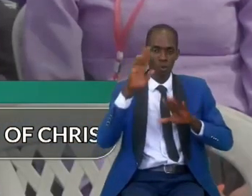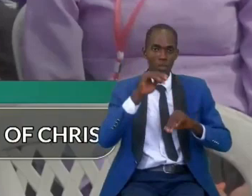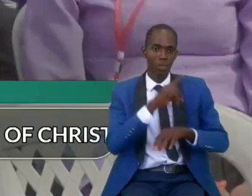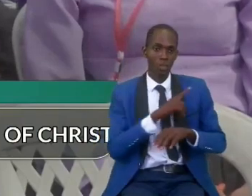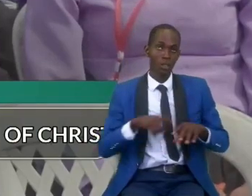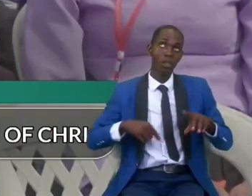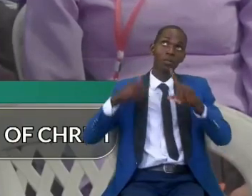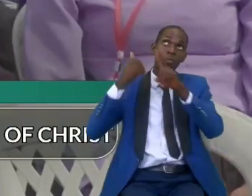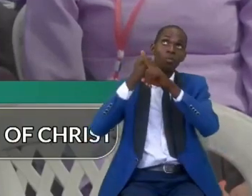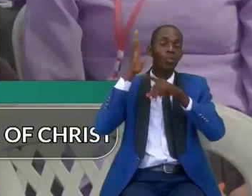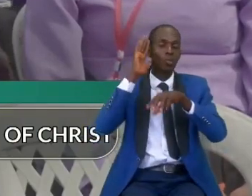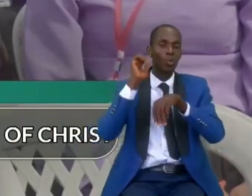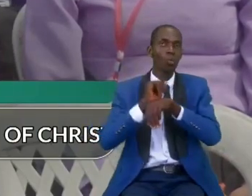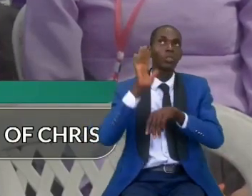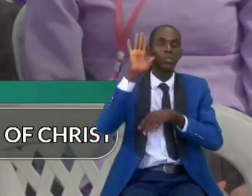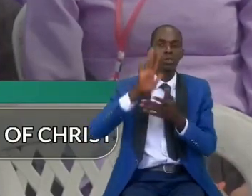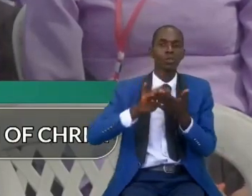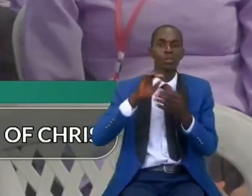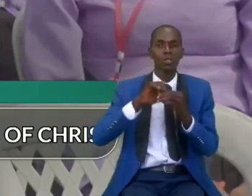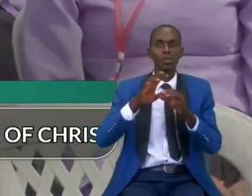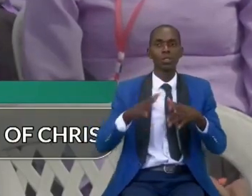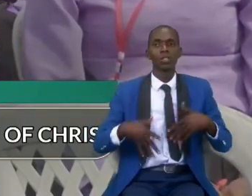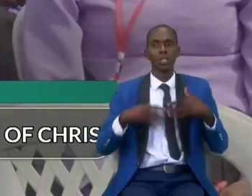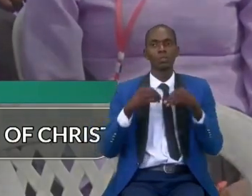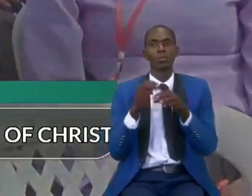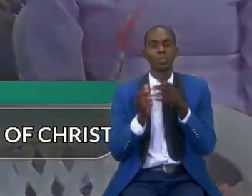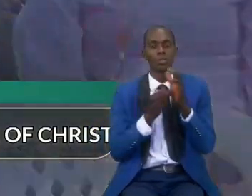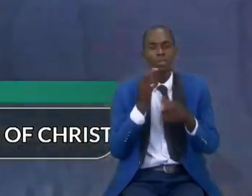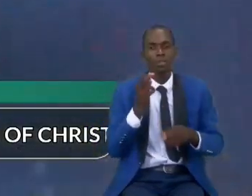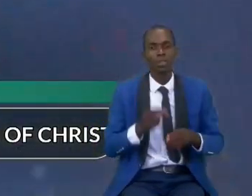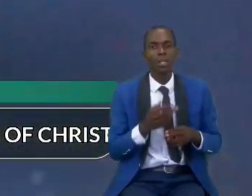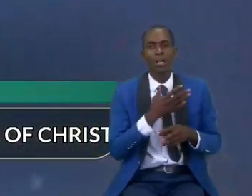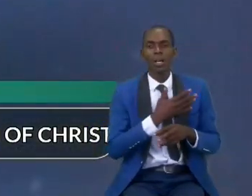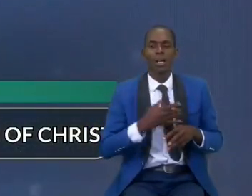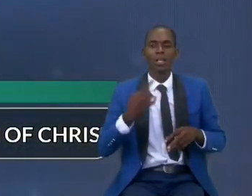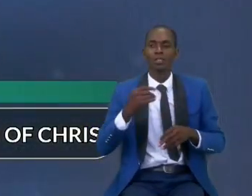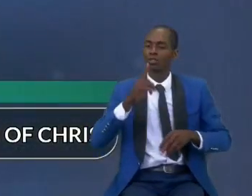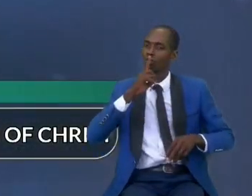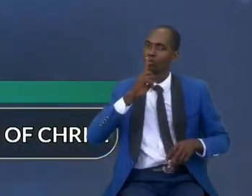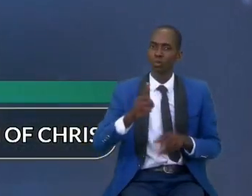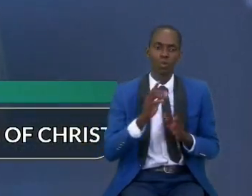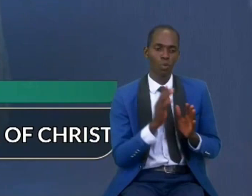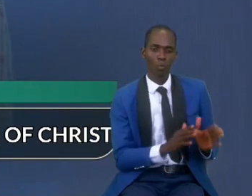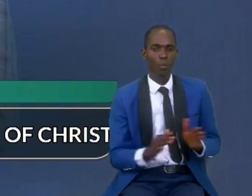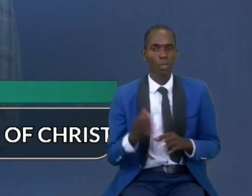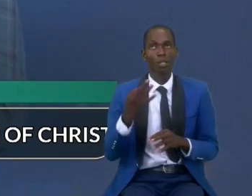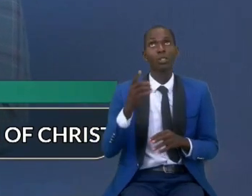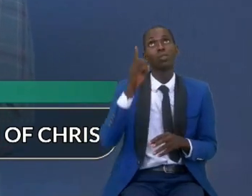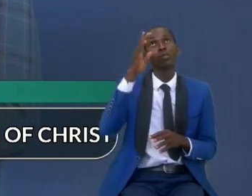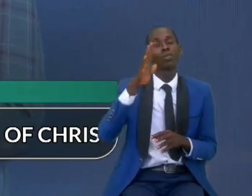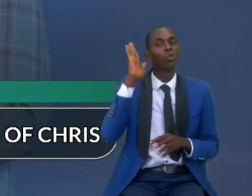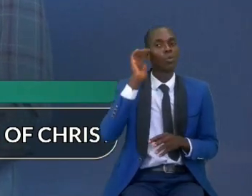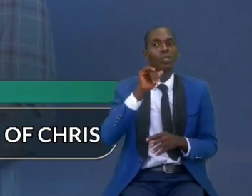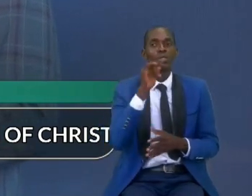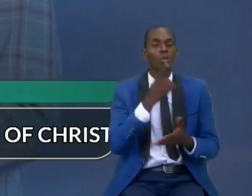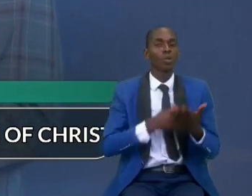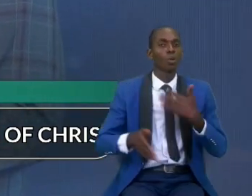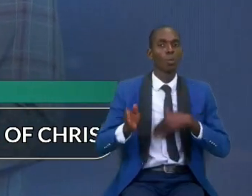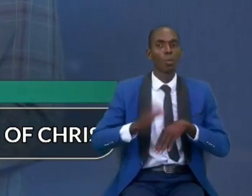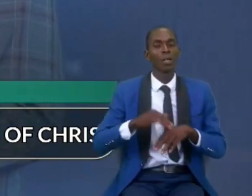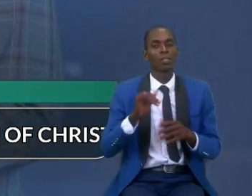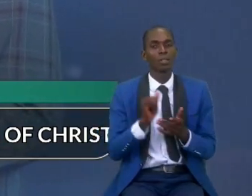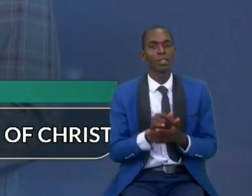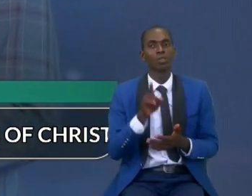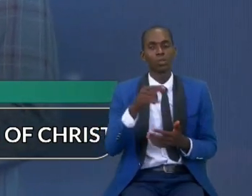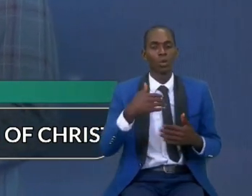the original plan of God will come back, that you are made and formed for excellence. That